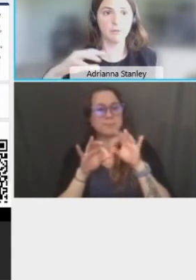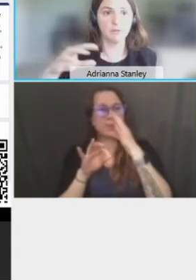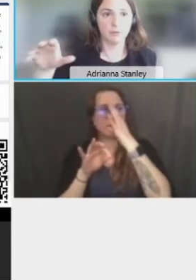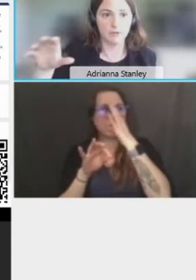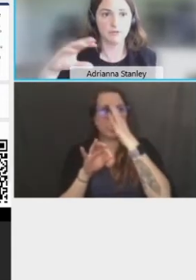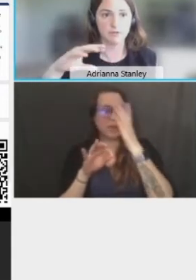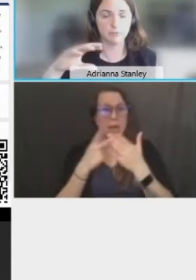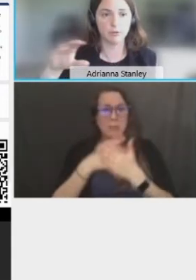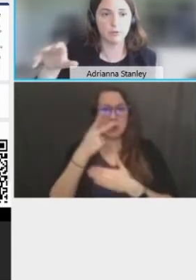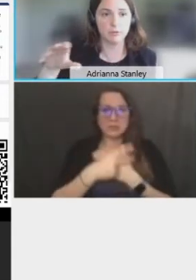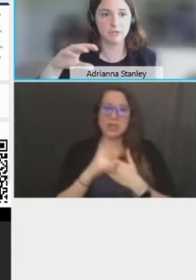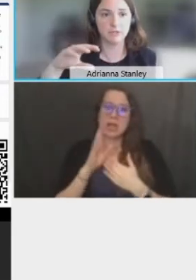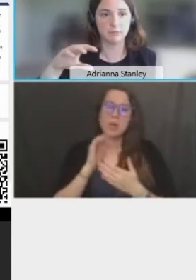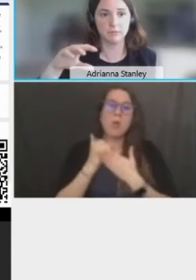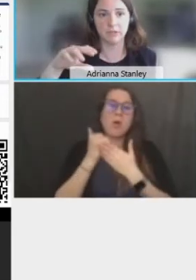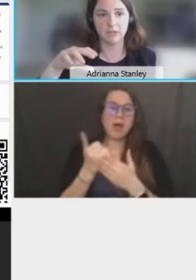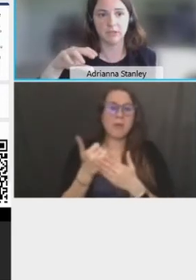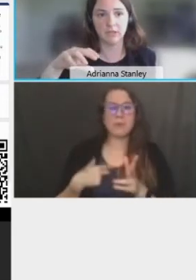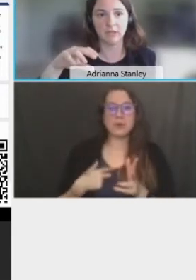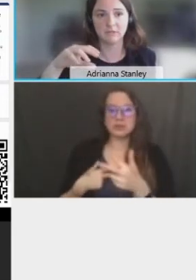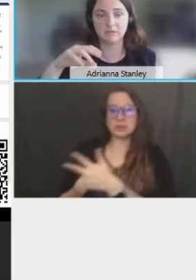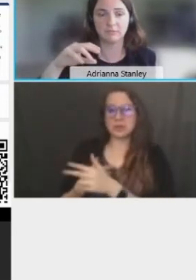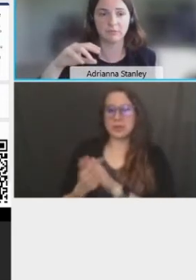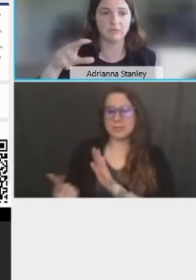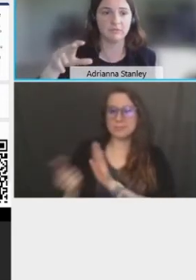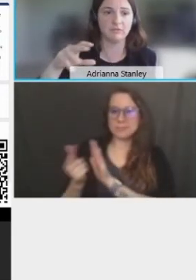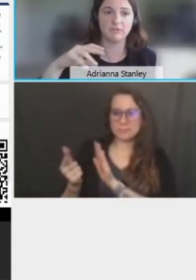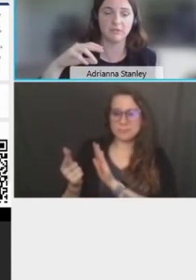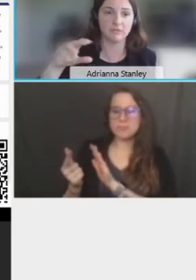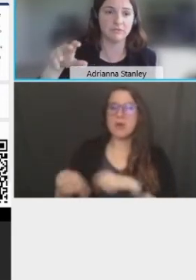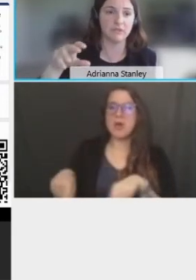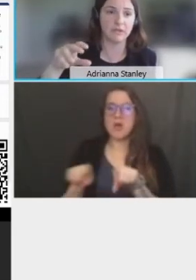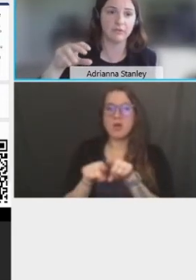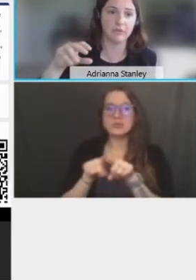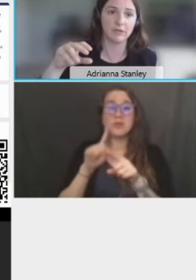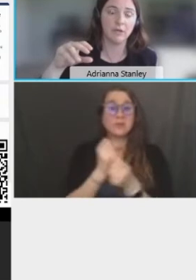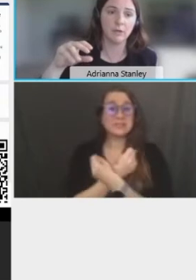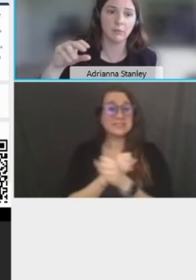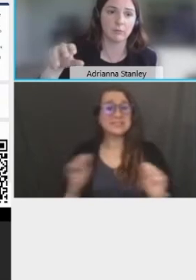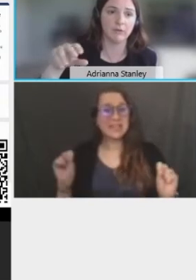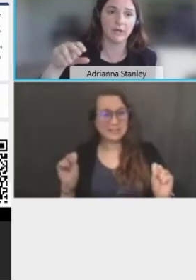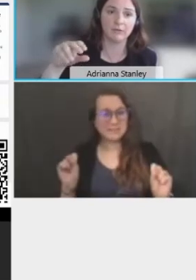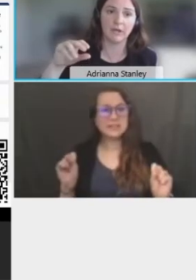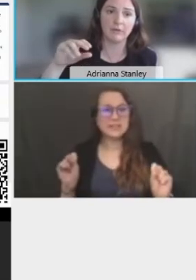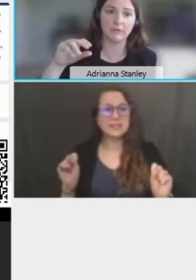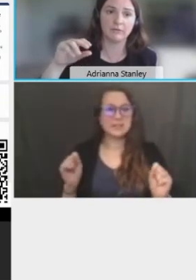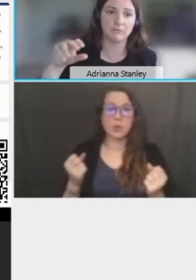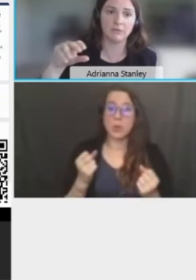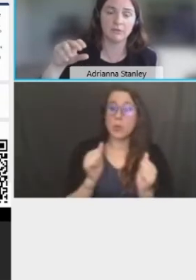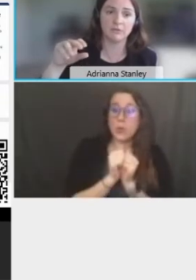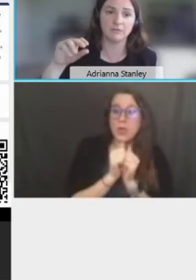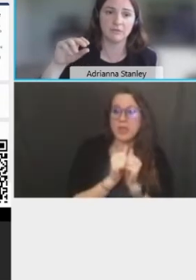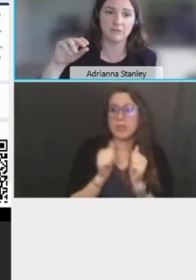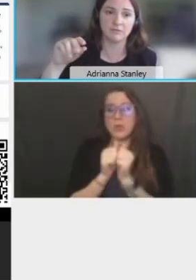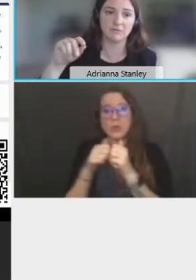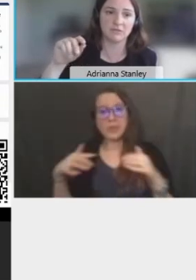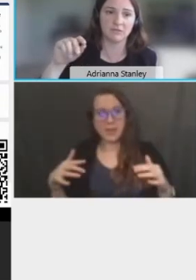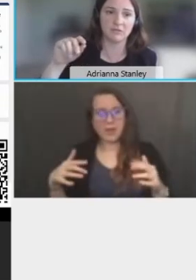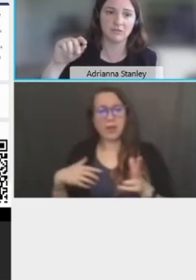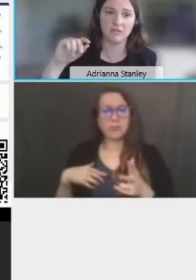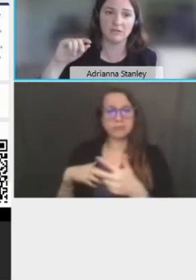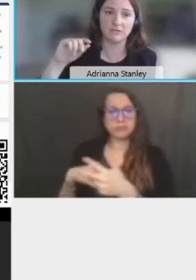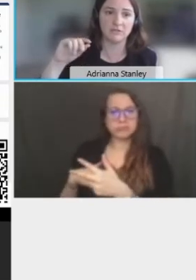of helping with that turn prohibition. But again, just from the safety stuff we're seeing out there, with or without that, there's some turns and